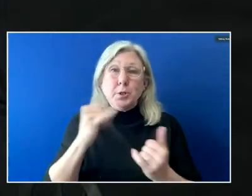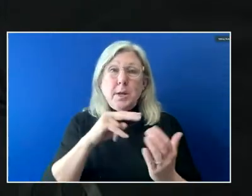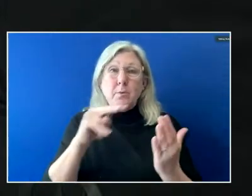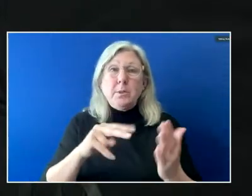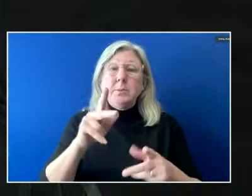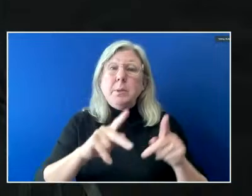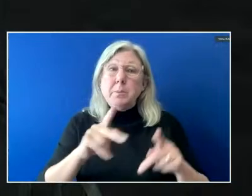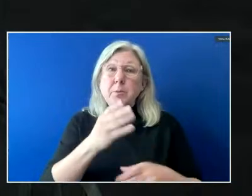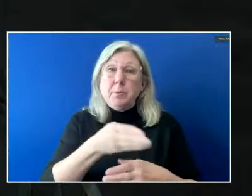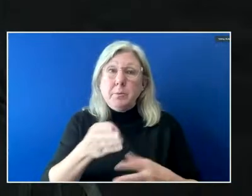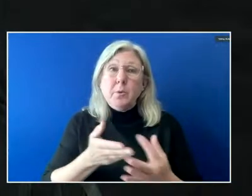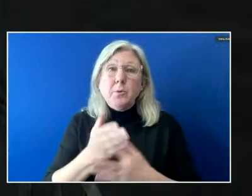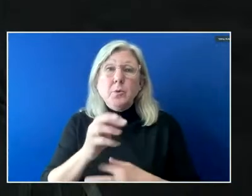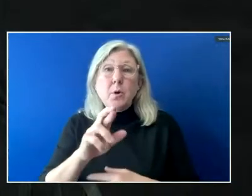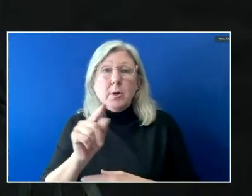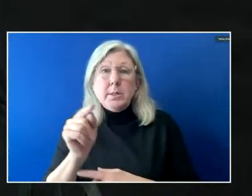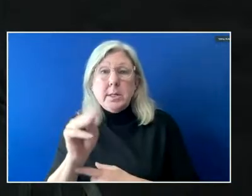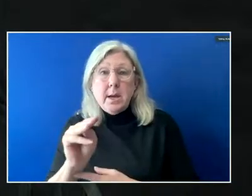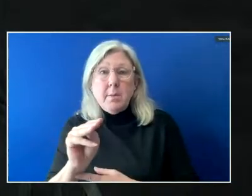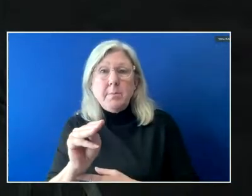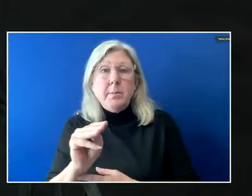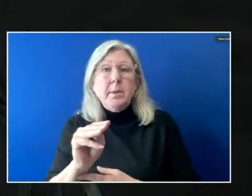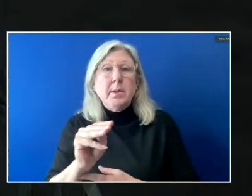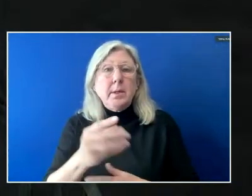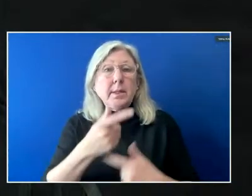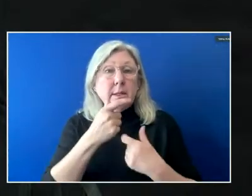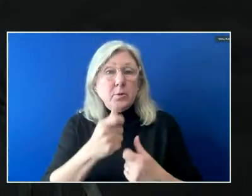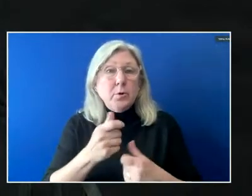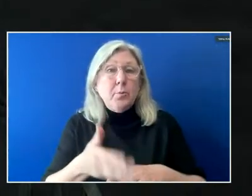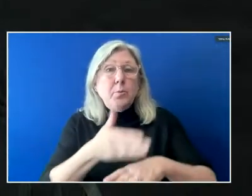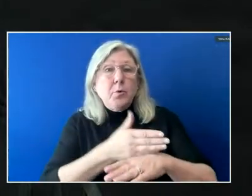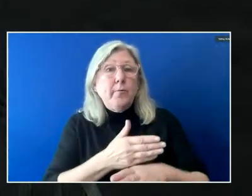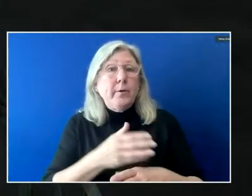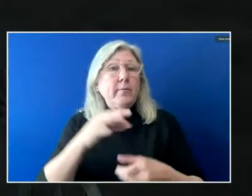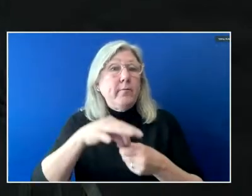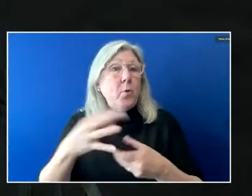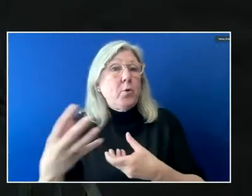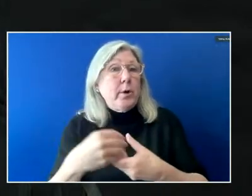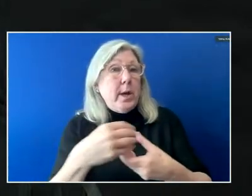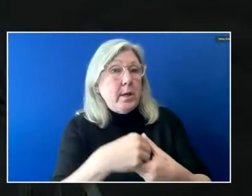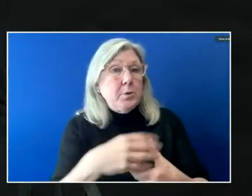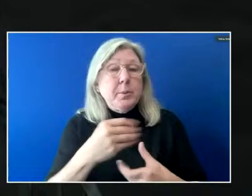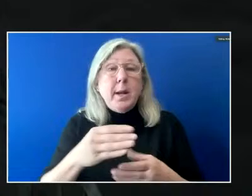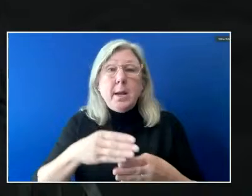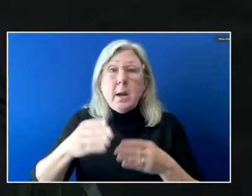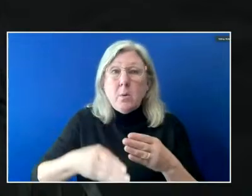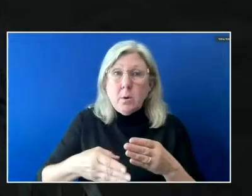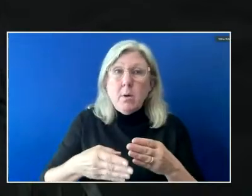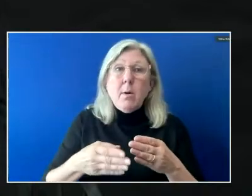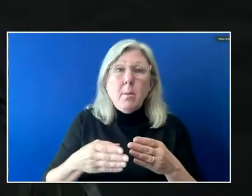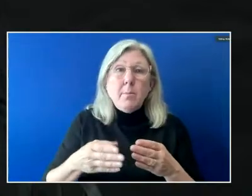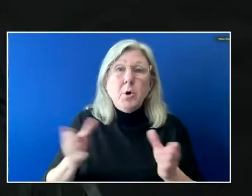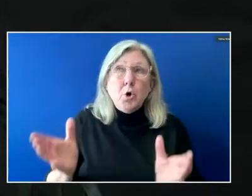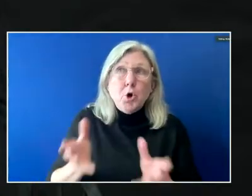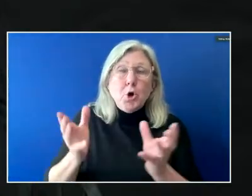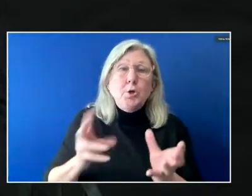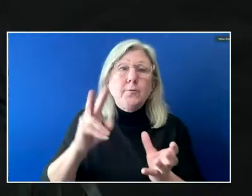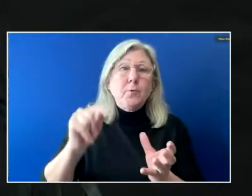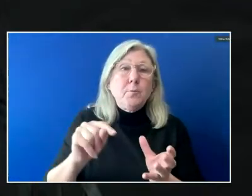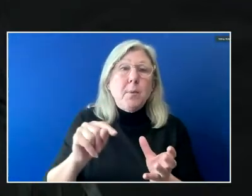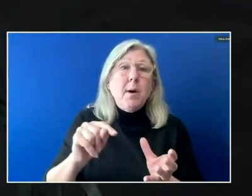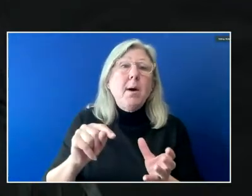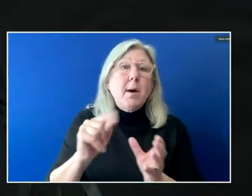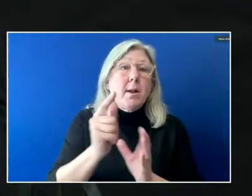through RTM in the interest of improving both voter engagement and outcomes urg ofont legisl legislature in